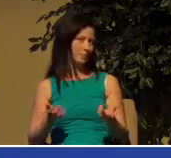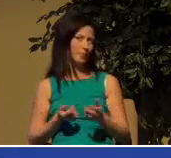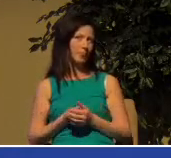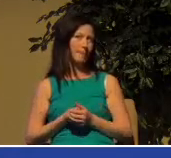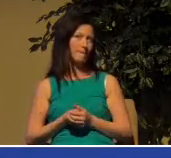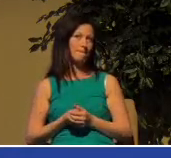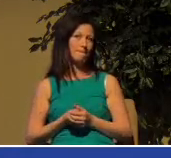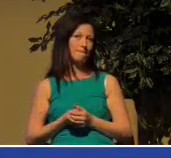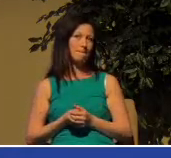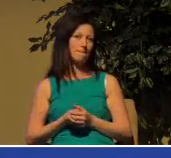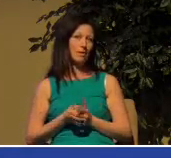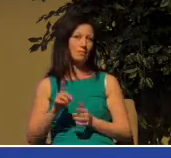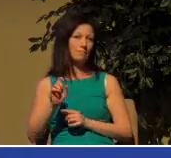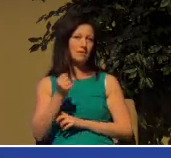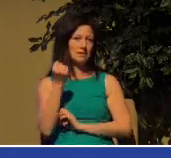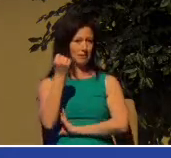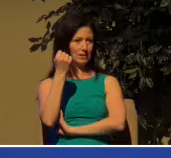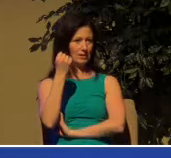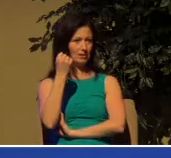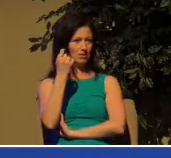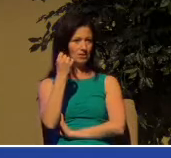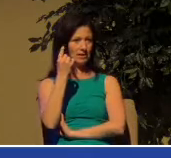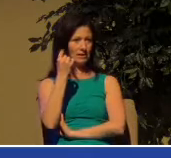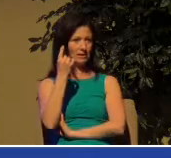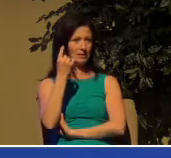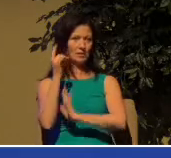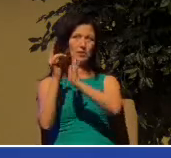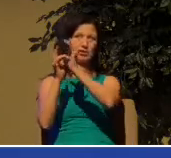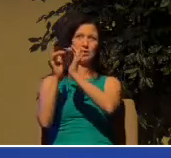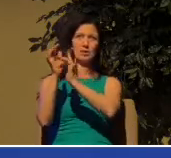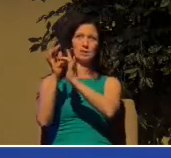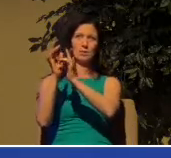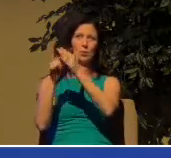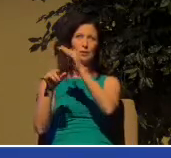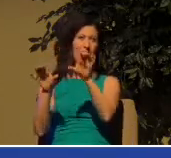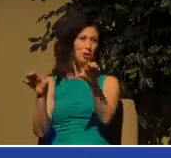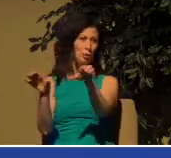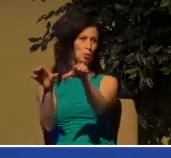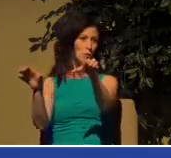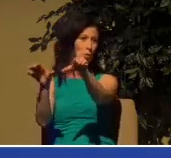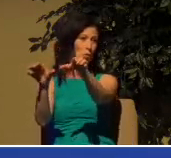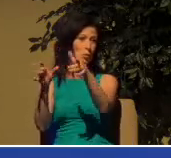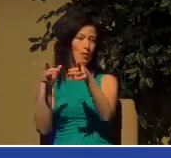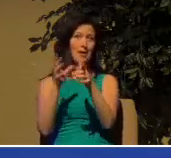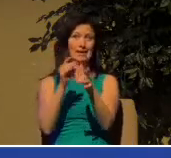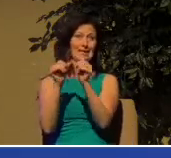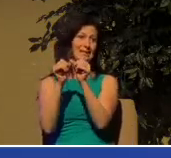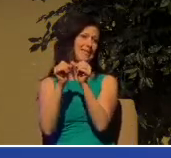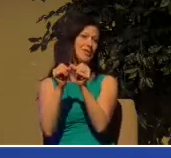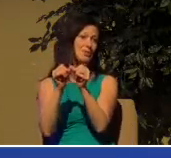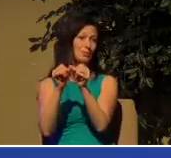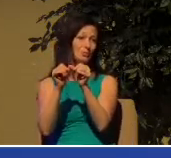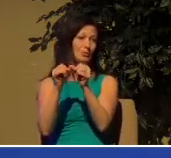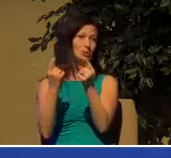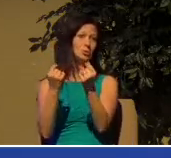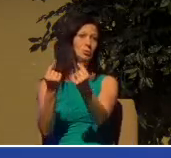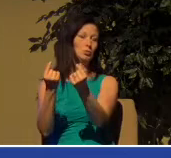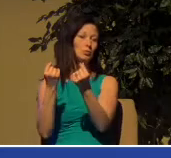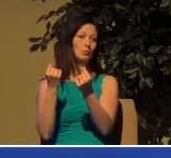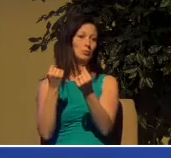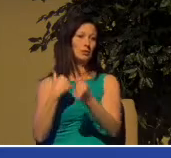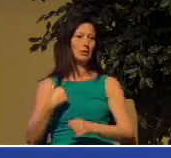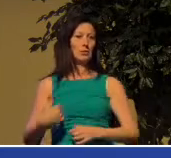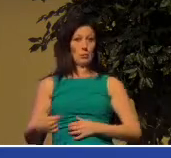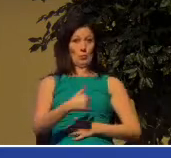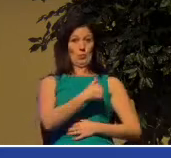realization that because of what Jesus has done and what He continues to do, we live for